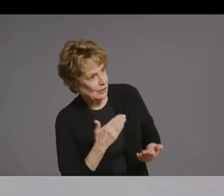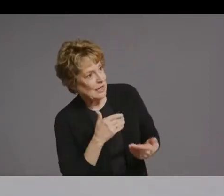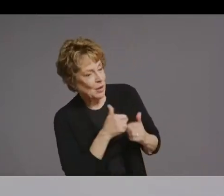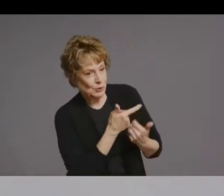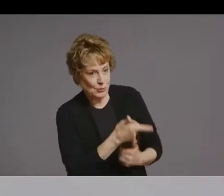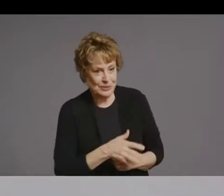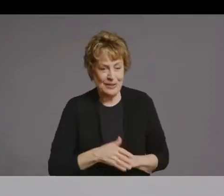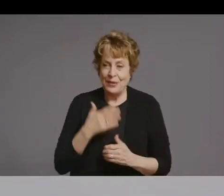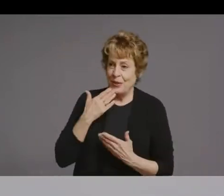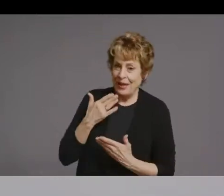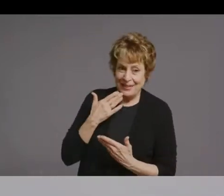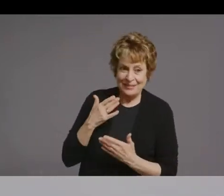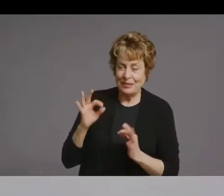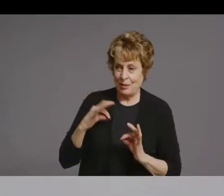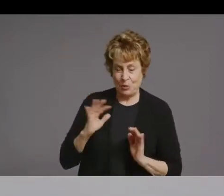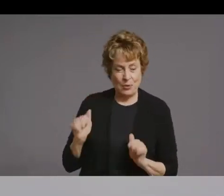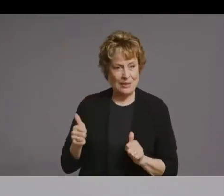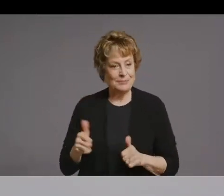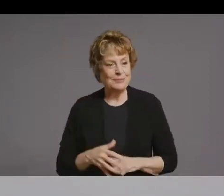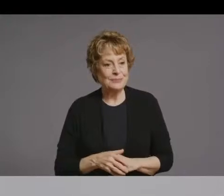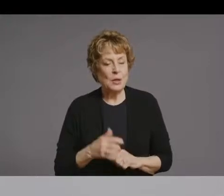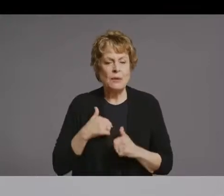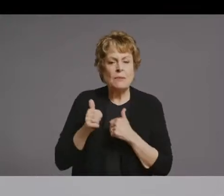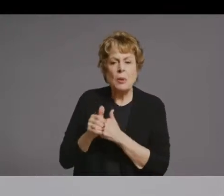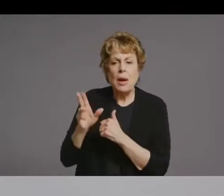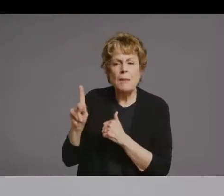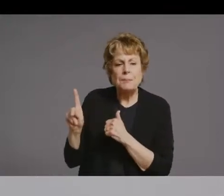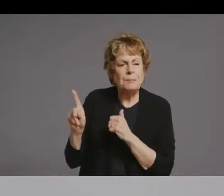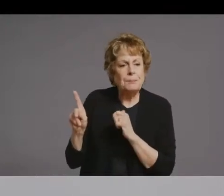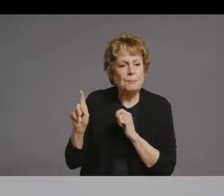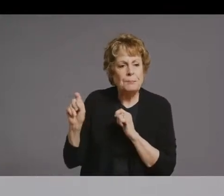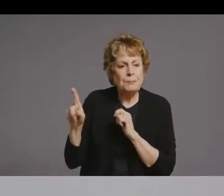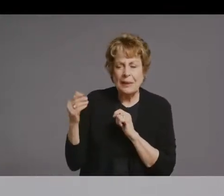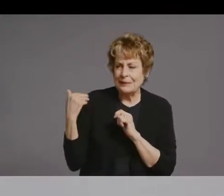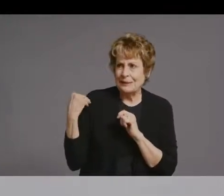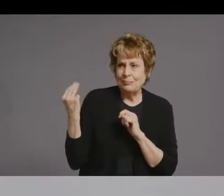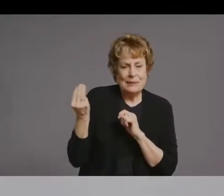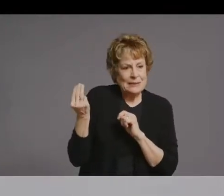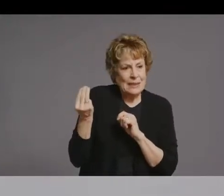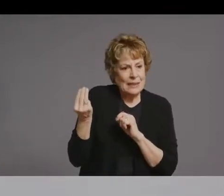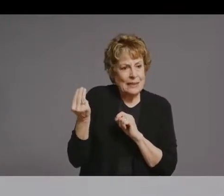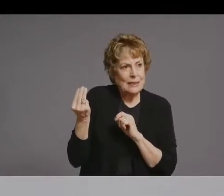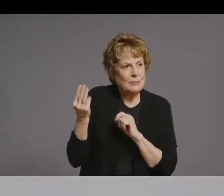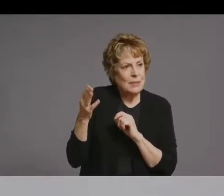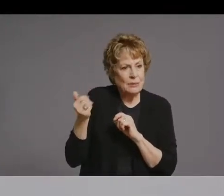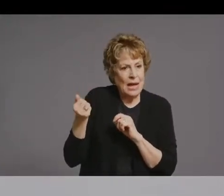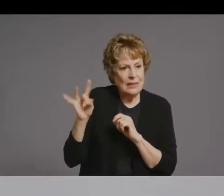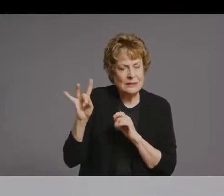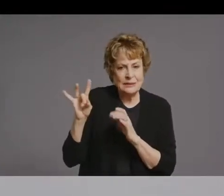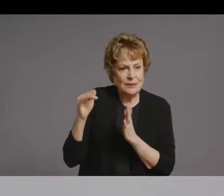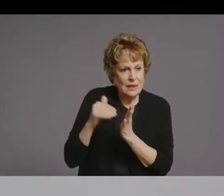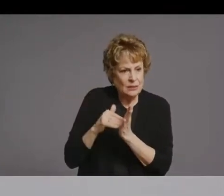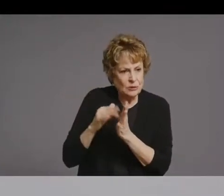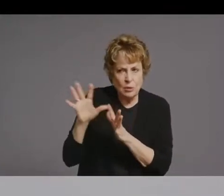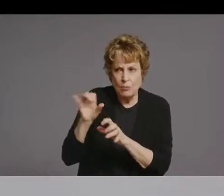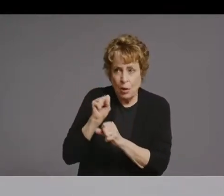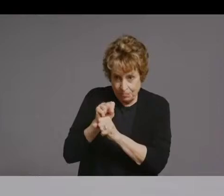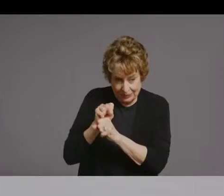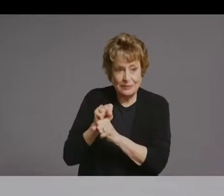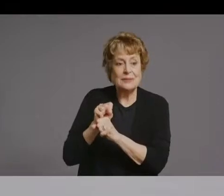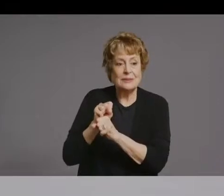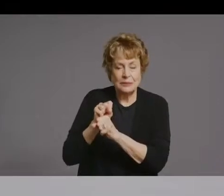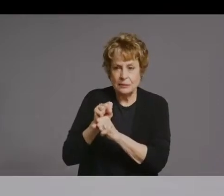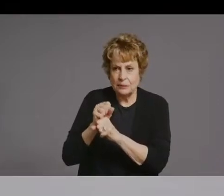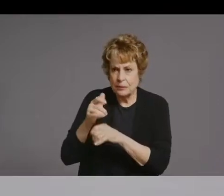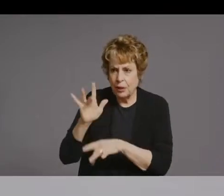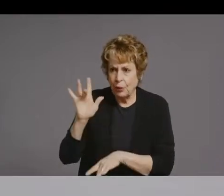thank you. Hey, wanted to follow up on Monday. I know you said had about 18,000 appointments they had left over. Did those get